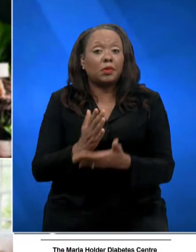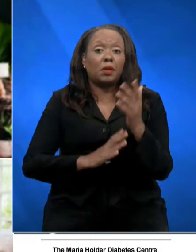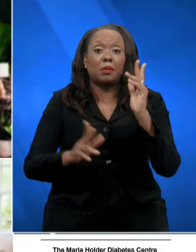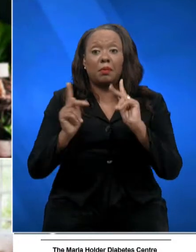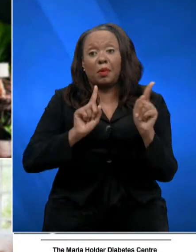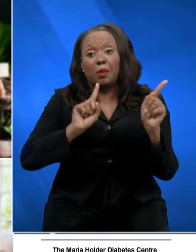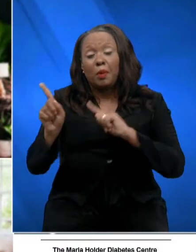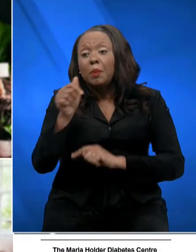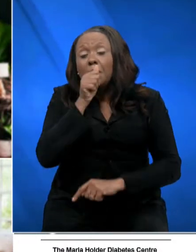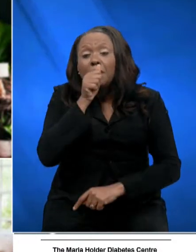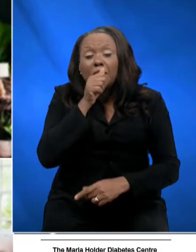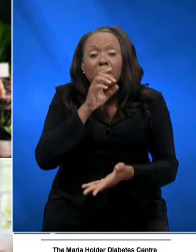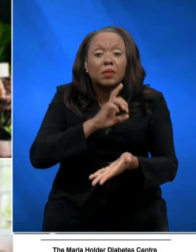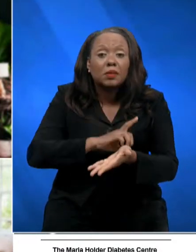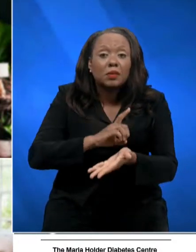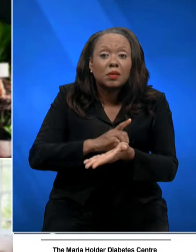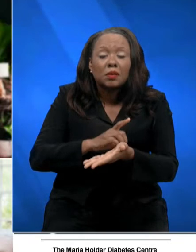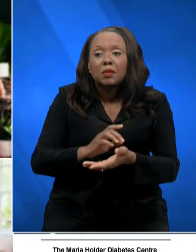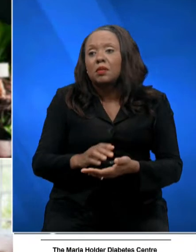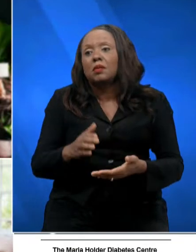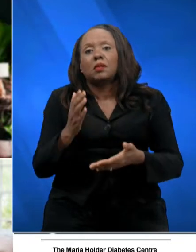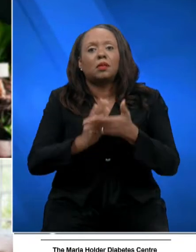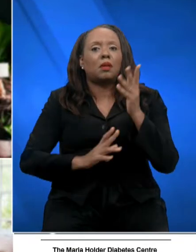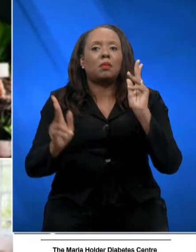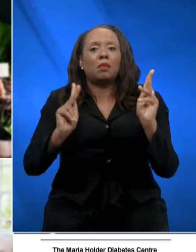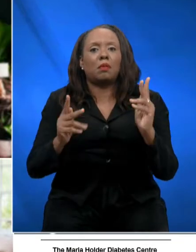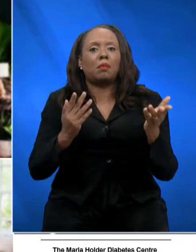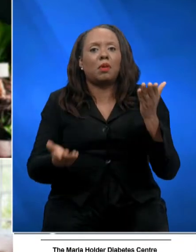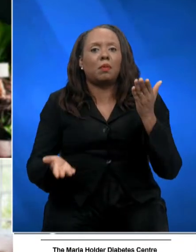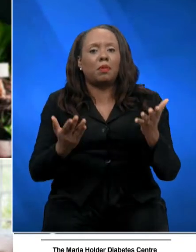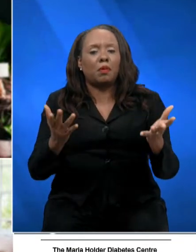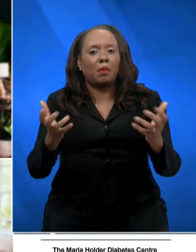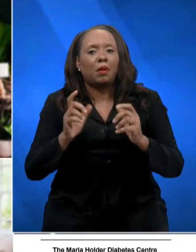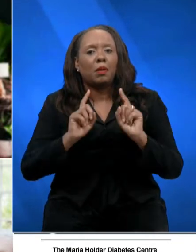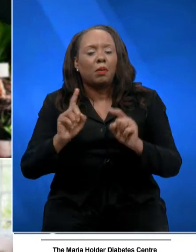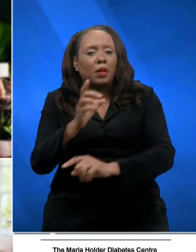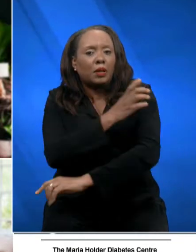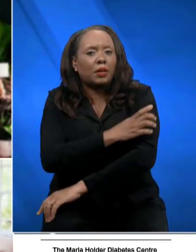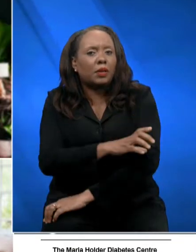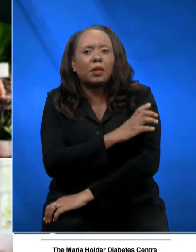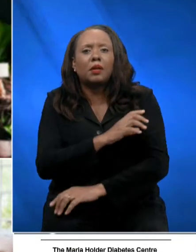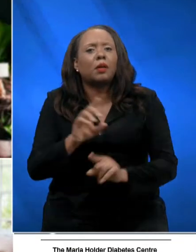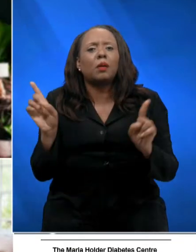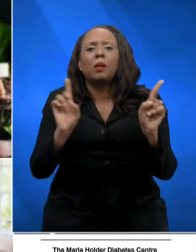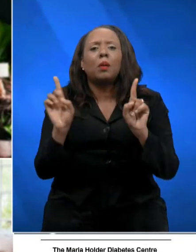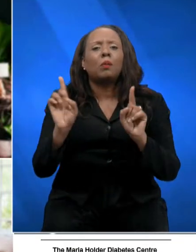these people may want to go to the polyclinic. Where do they go?